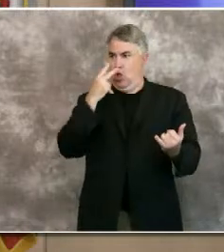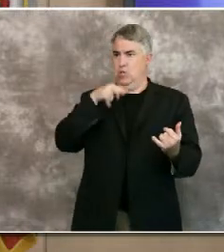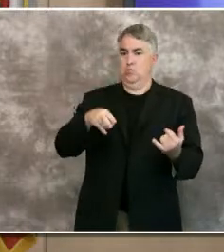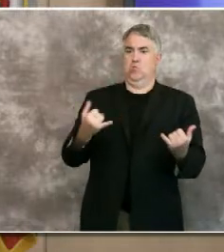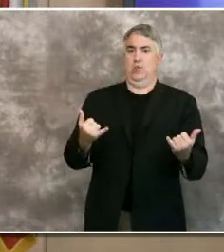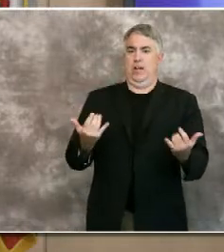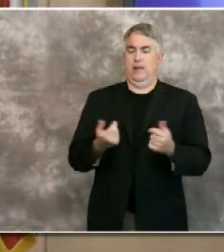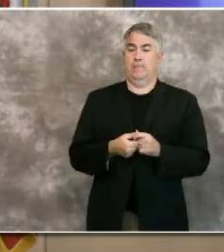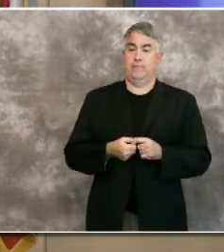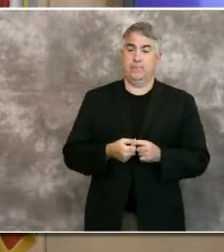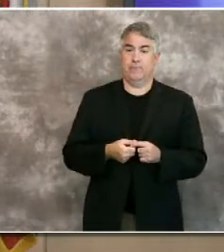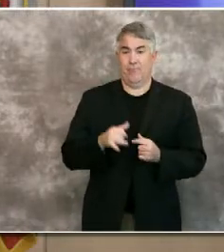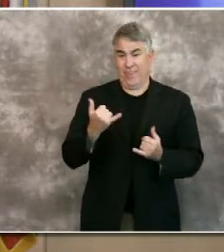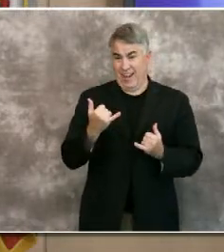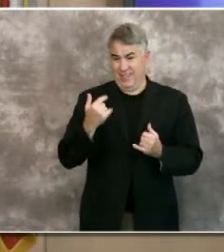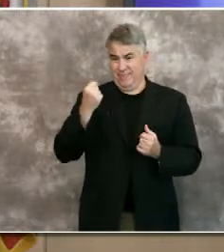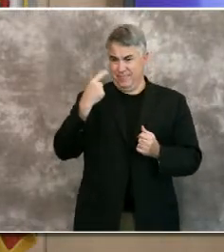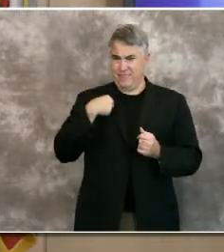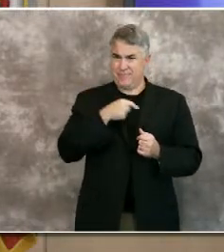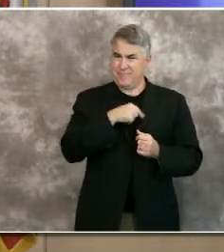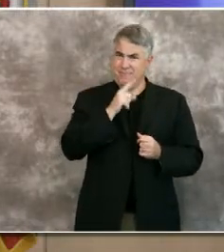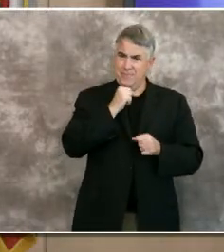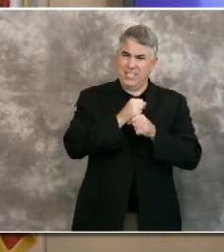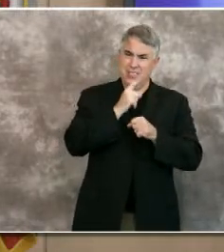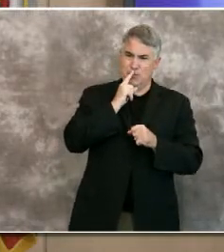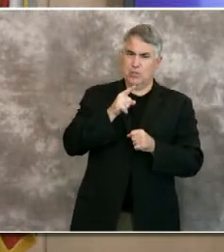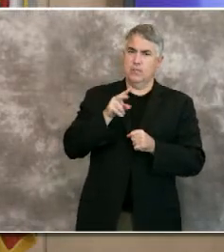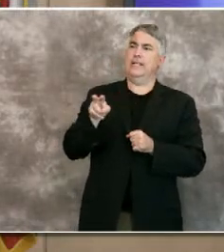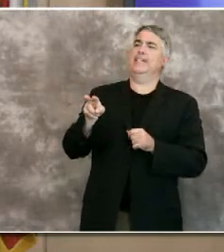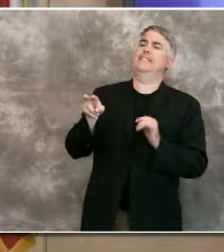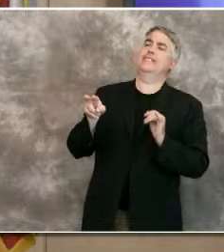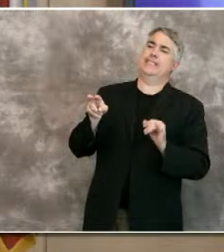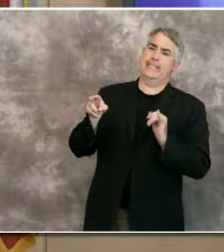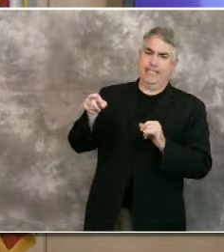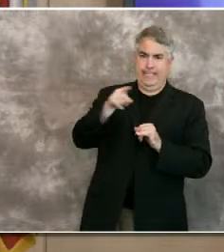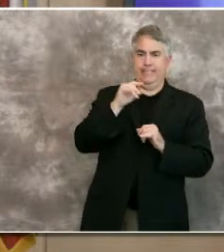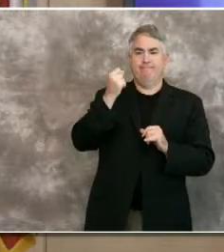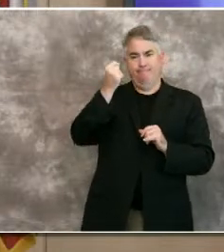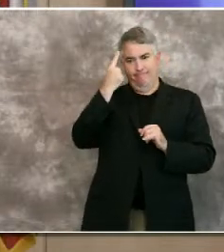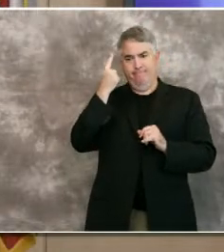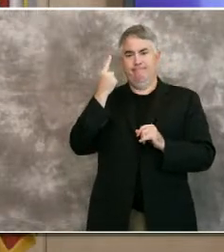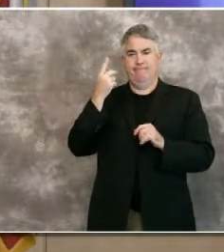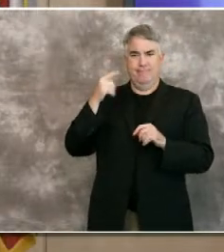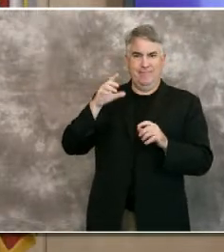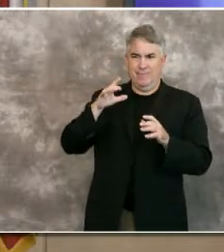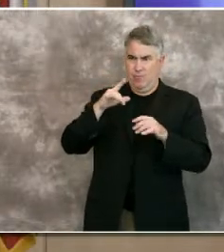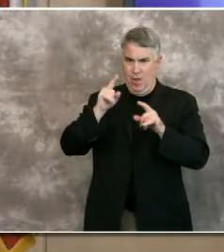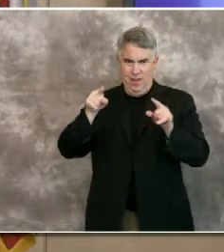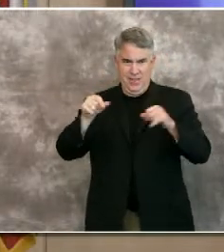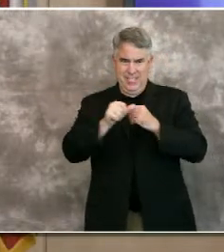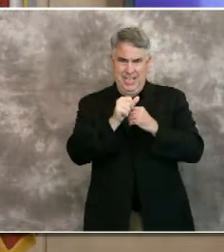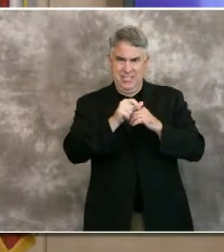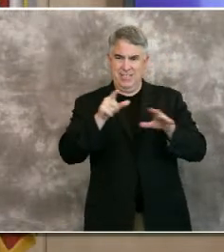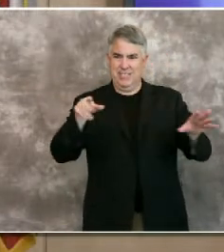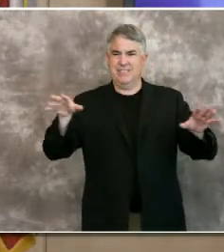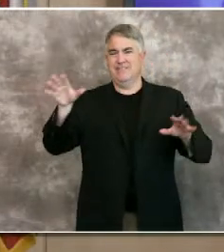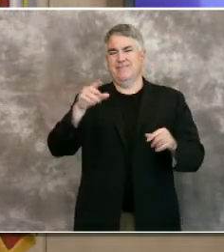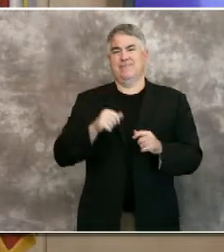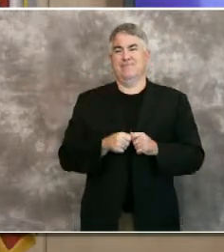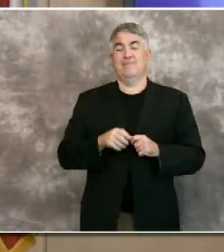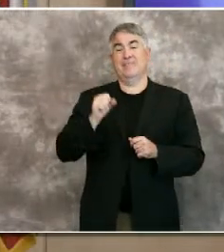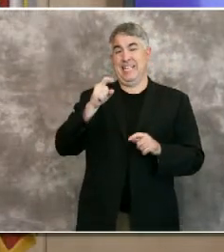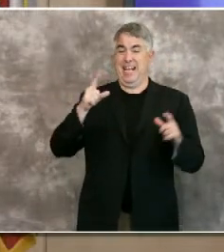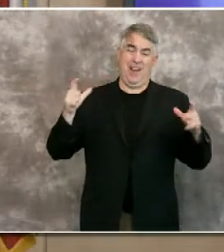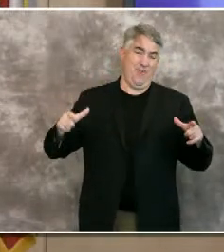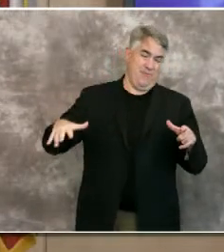also to put it in the perspective of everything that we're seeing. In terms of the geographic locations, they are dispersed throughout San Diego County, and as Dr. Wooten has